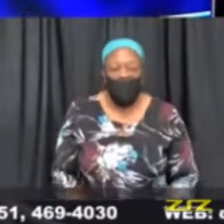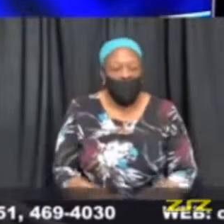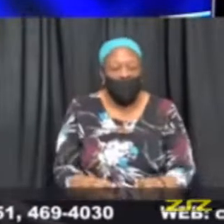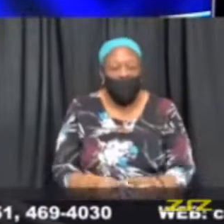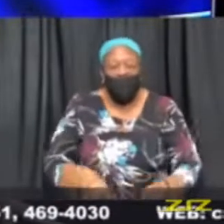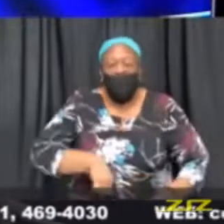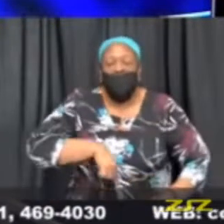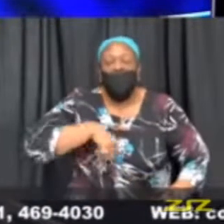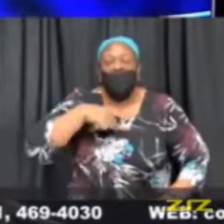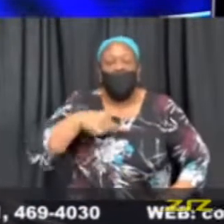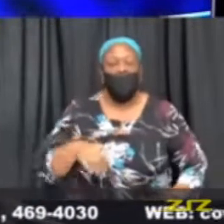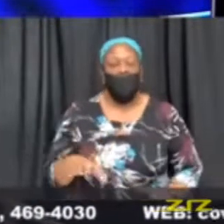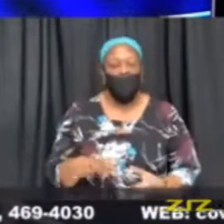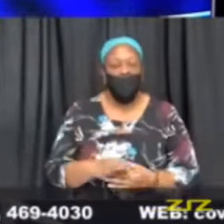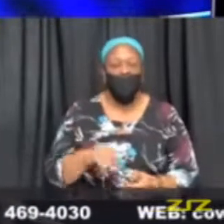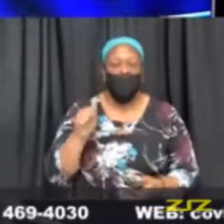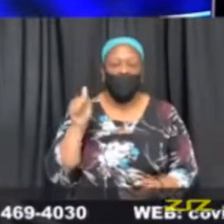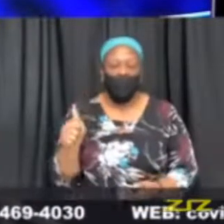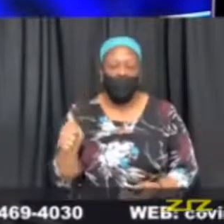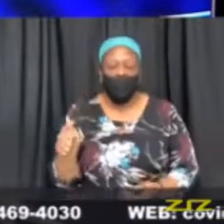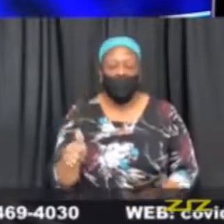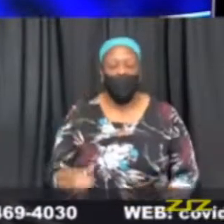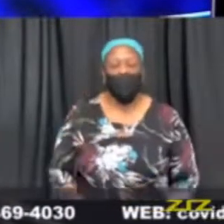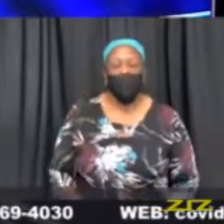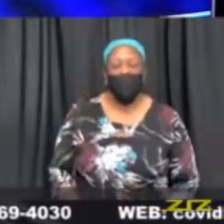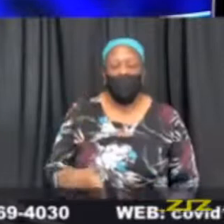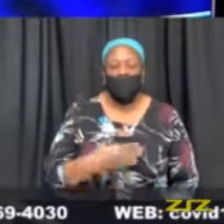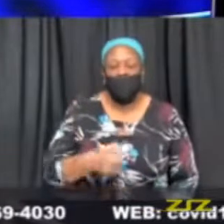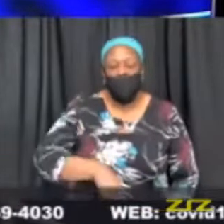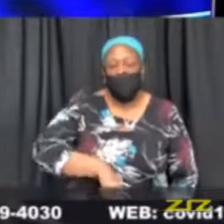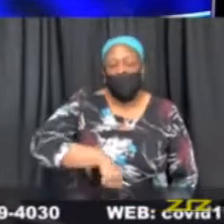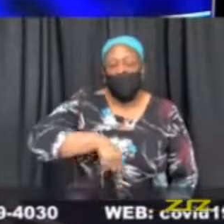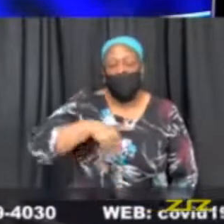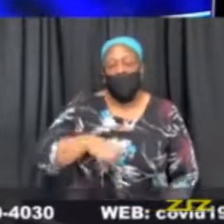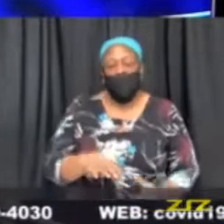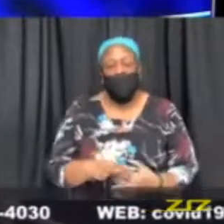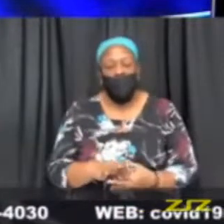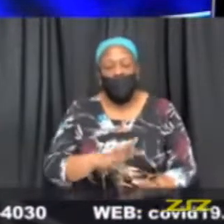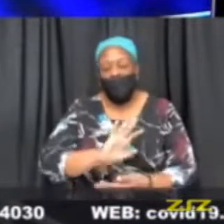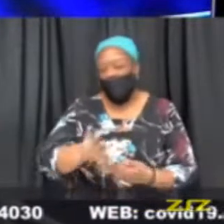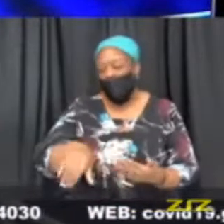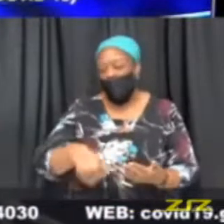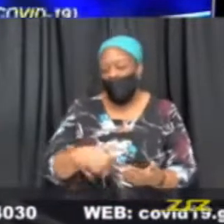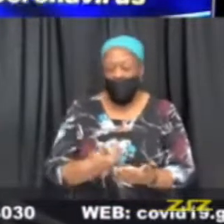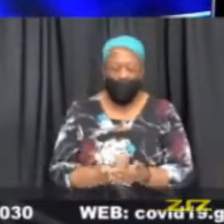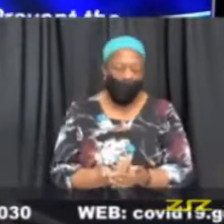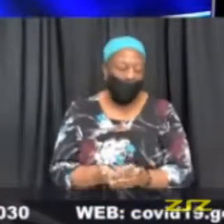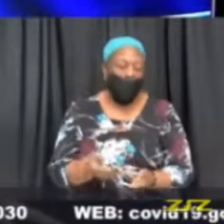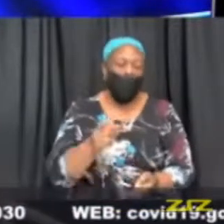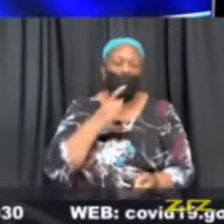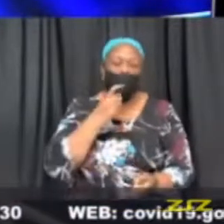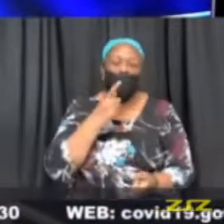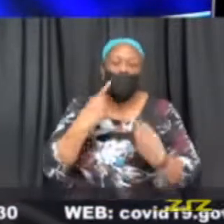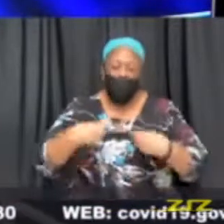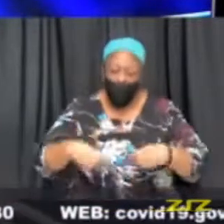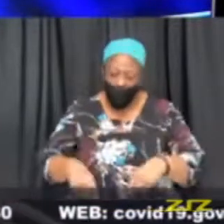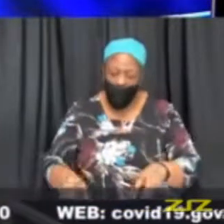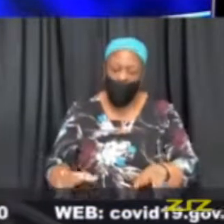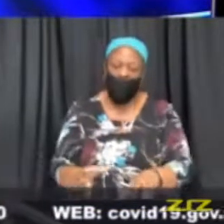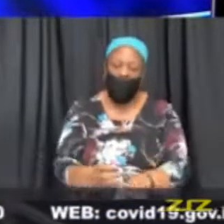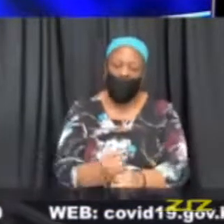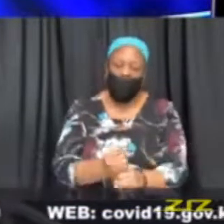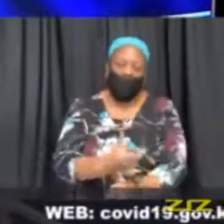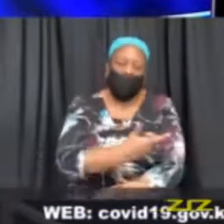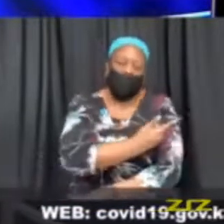proud of myself and proud of all of those who are taking the vaccine